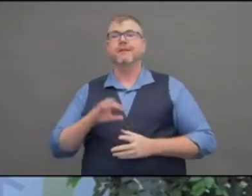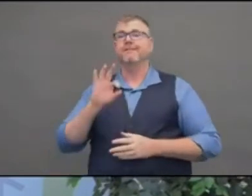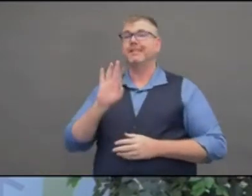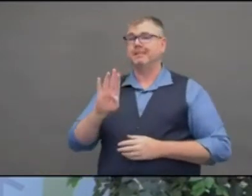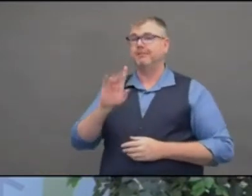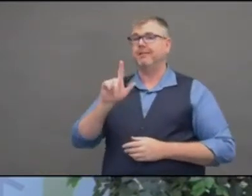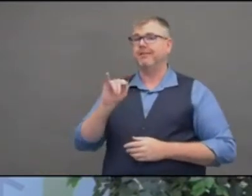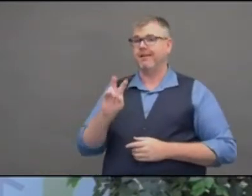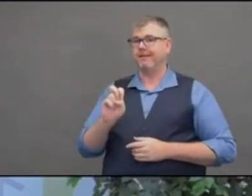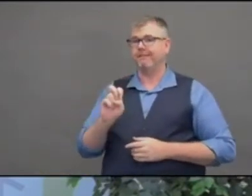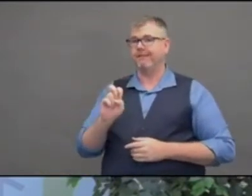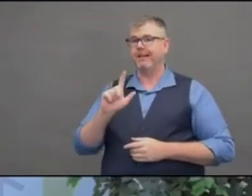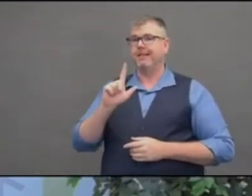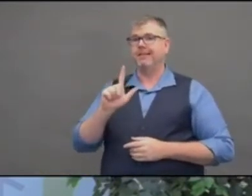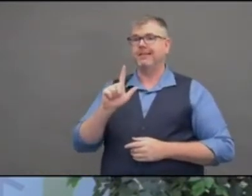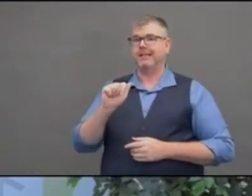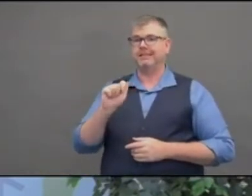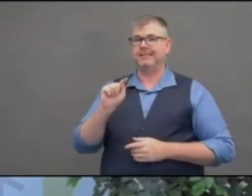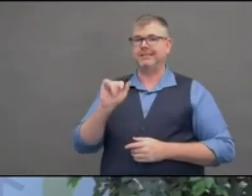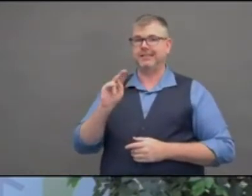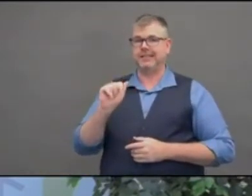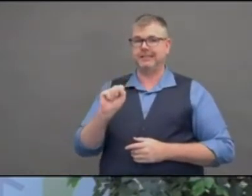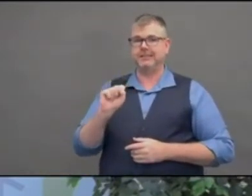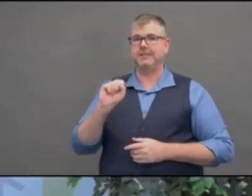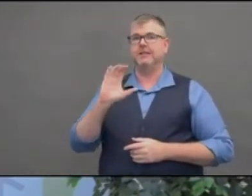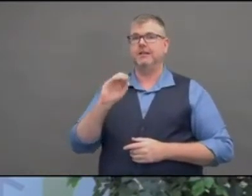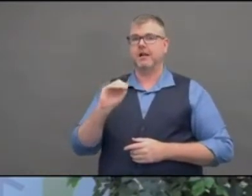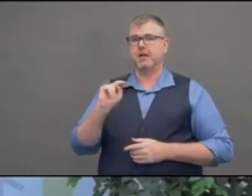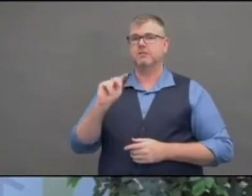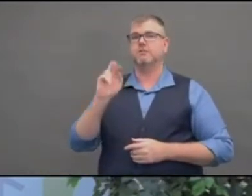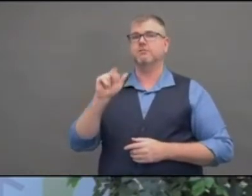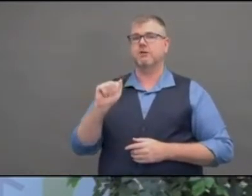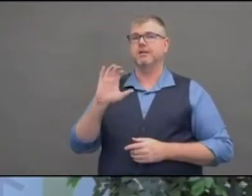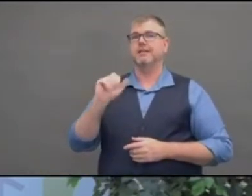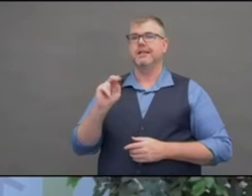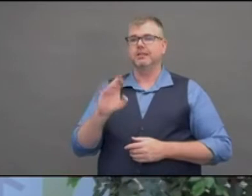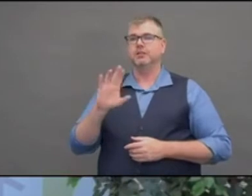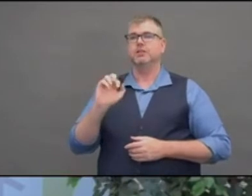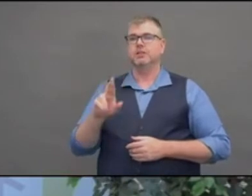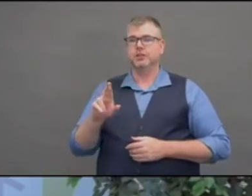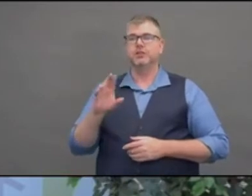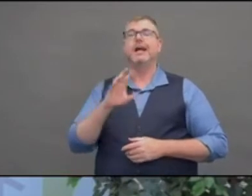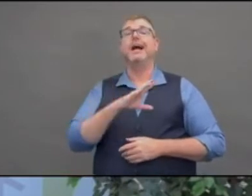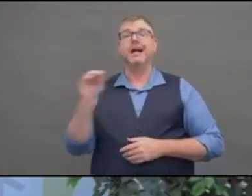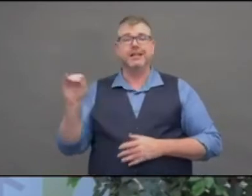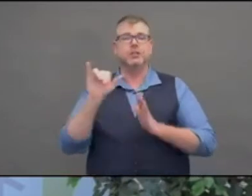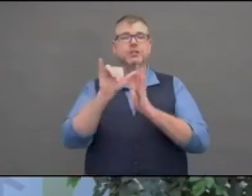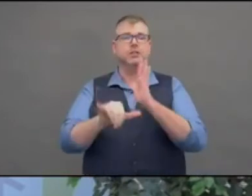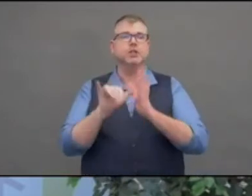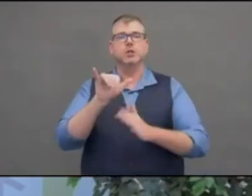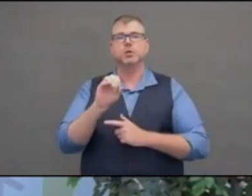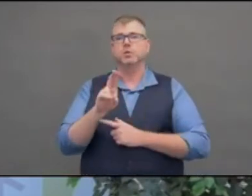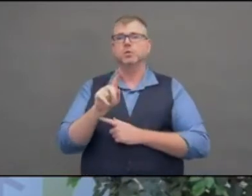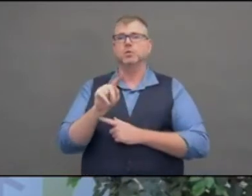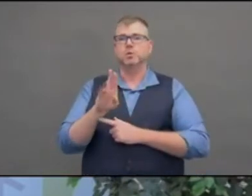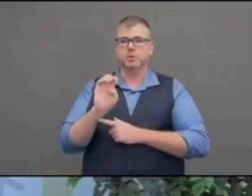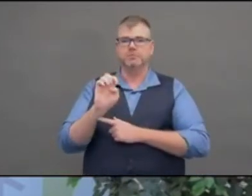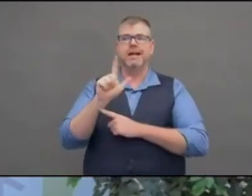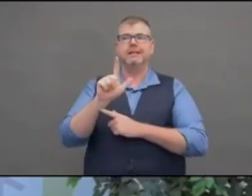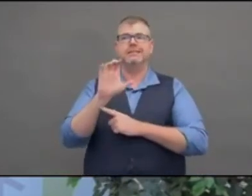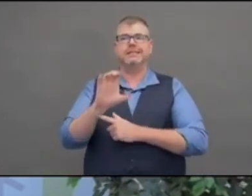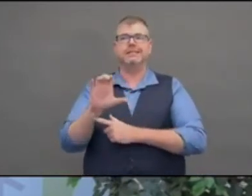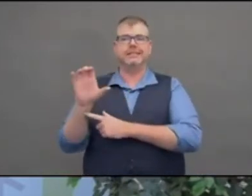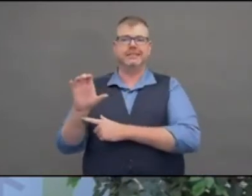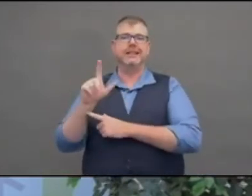Latinas Contra Cancer page, or on our YouTube channel, Latinas Contra Cancer. Awesome. And then in case they didn't write down the Facebook page, all